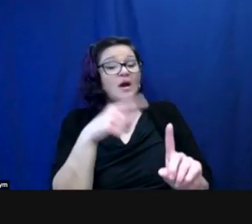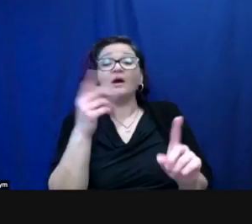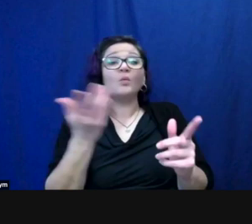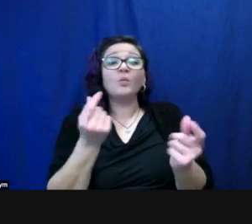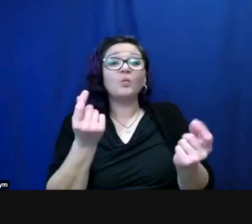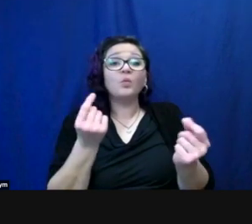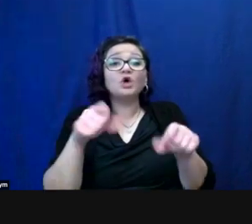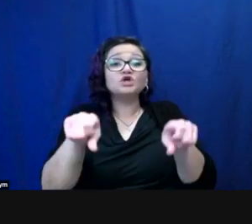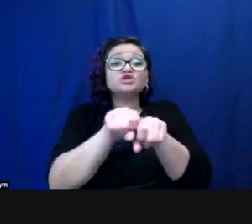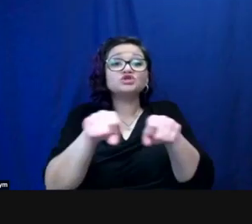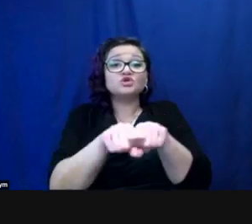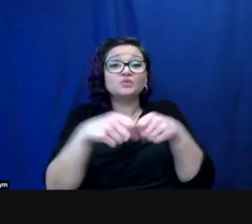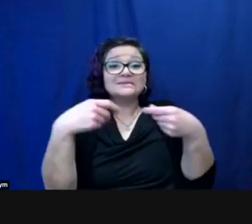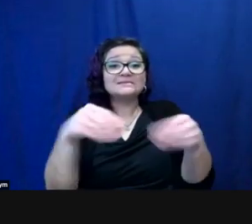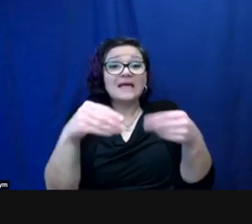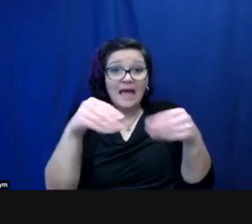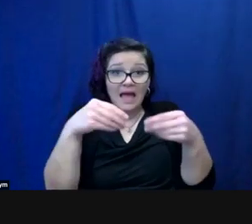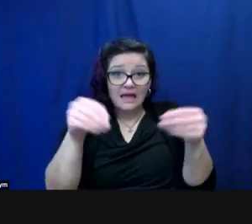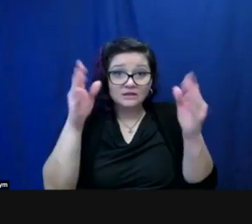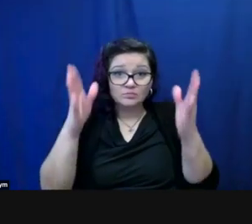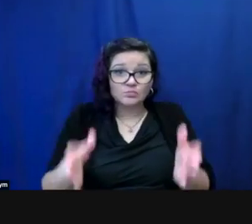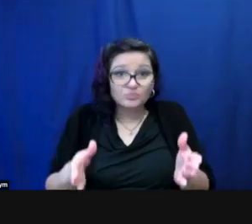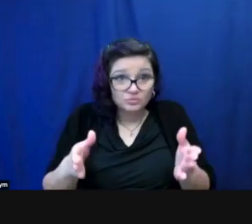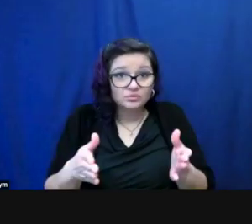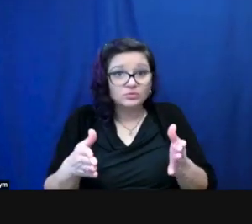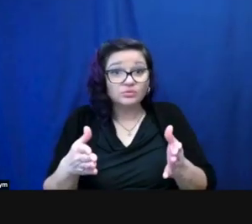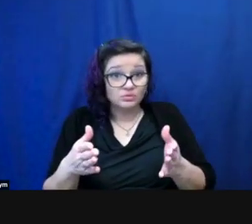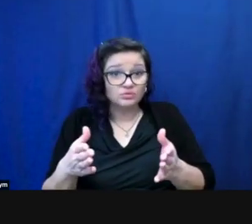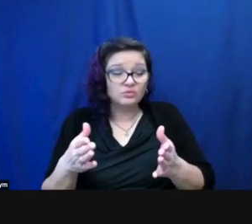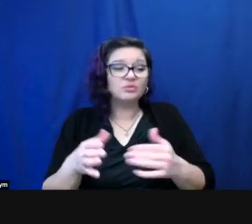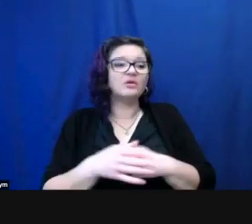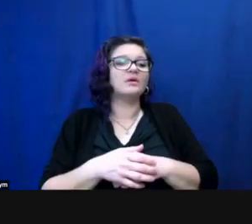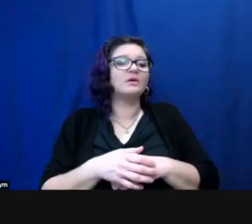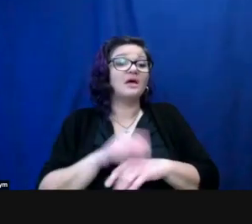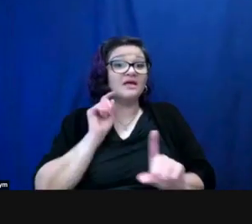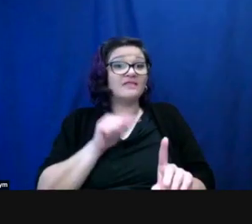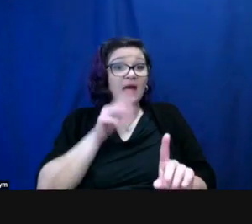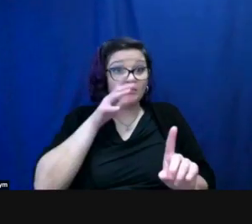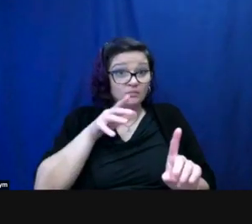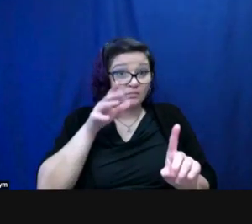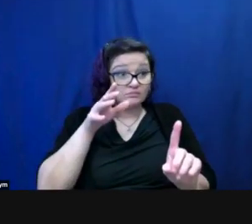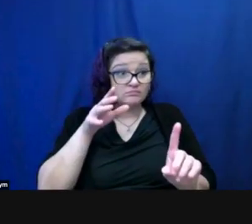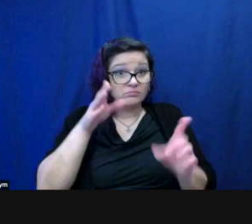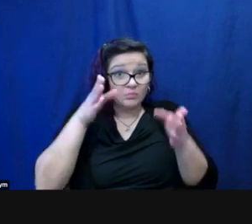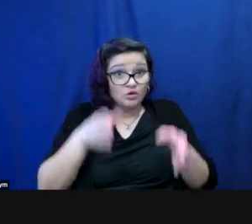shoe salesman. She worked in the shoe department. And that person